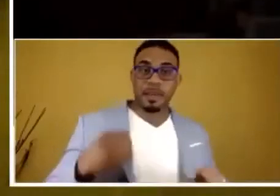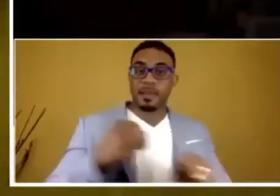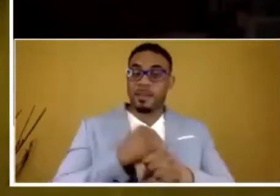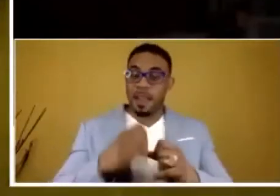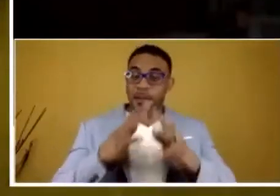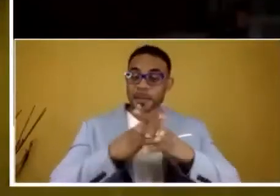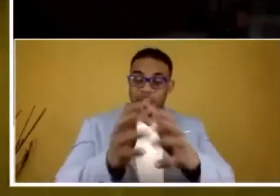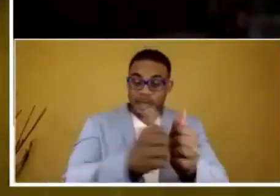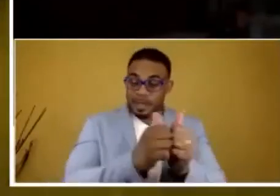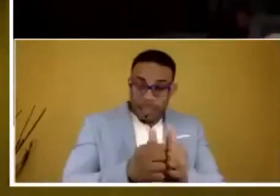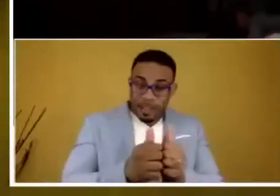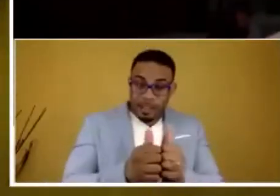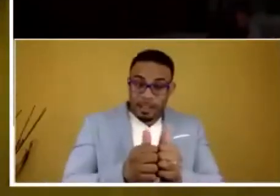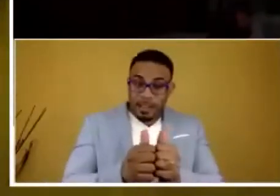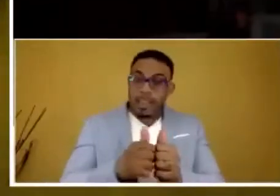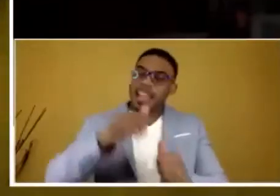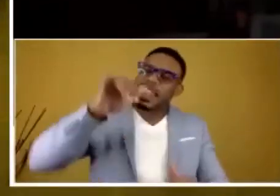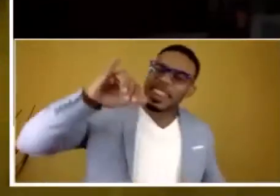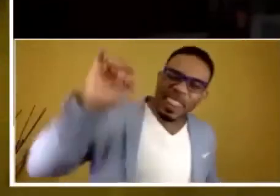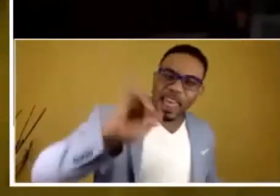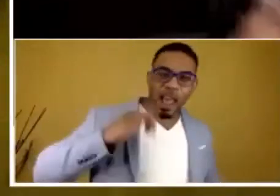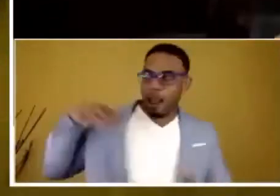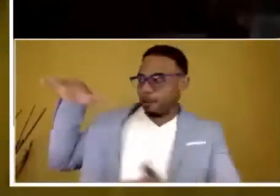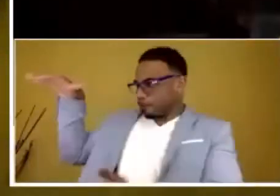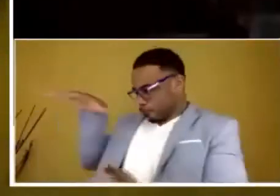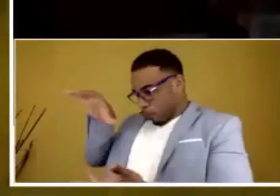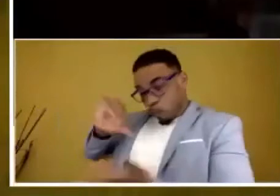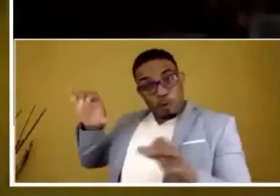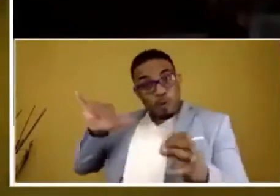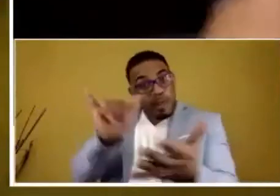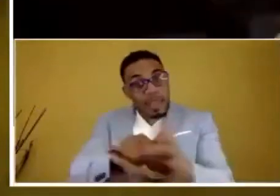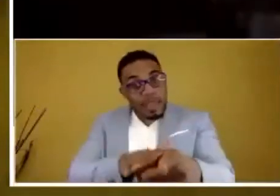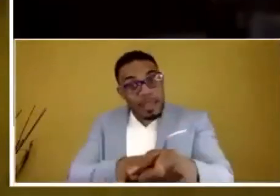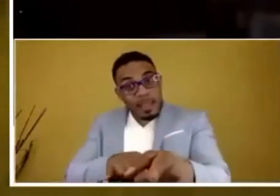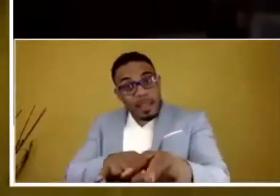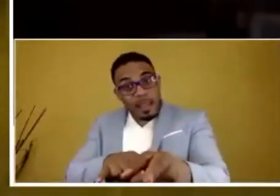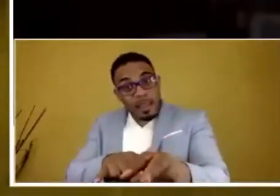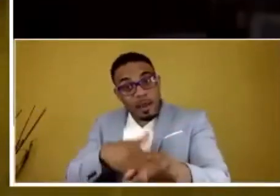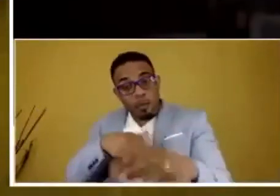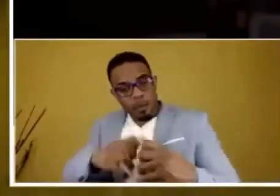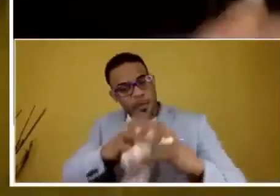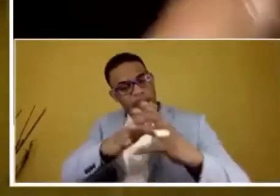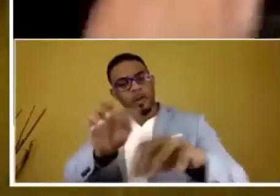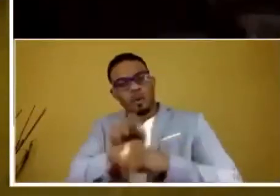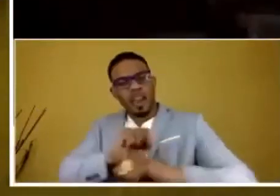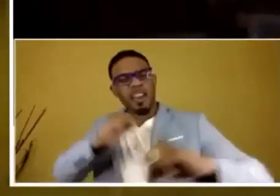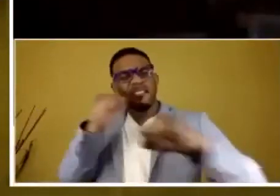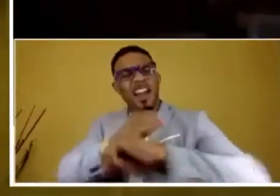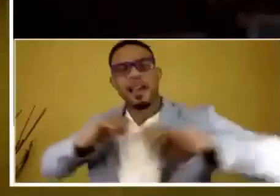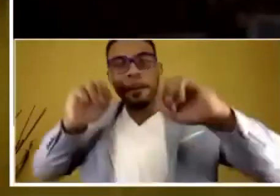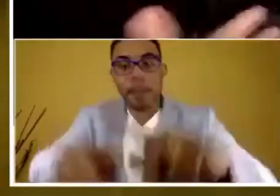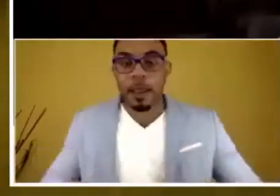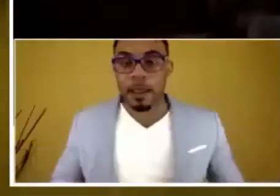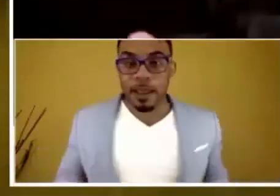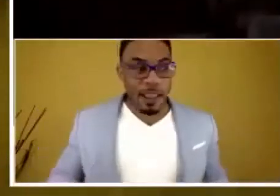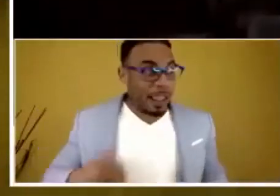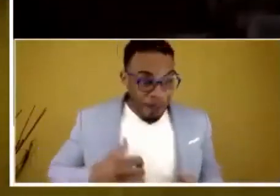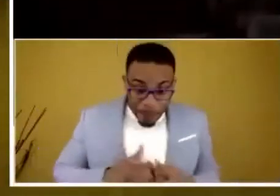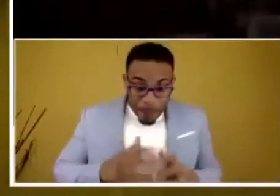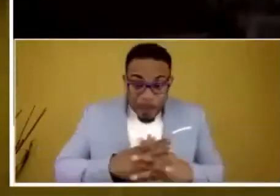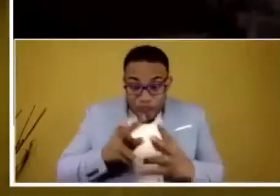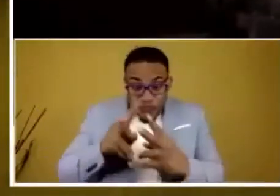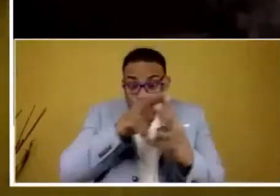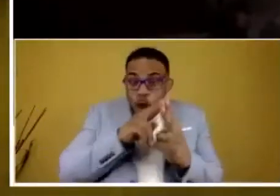together. That is our inheritance. And when we do that, when we build that work, when we fight back and we build the alternative,